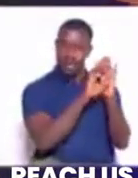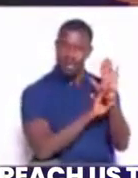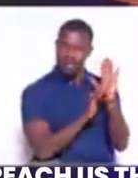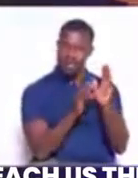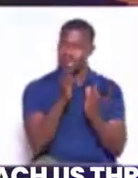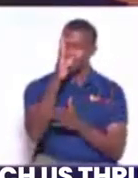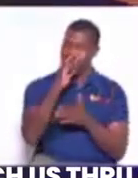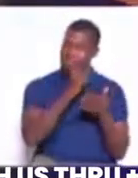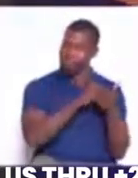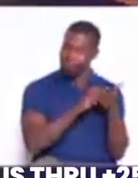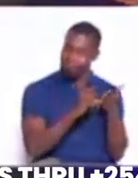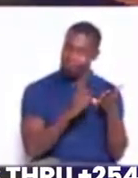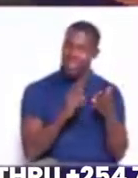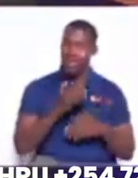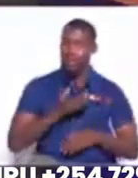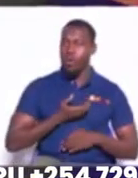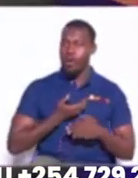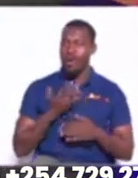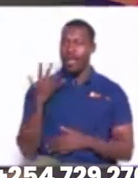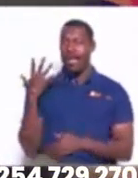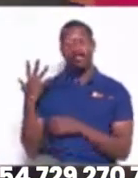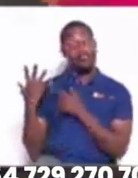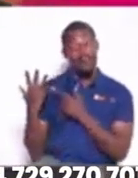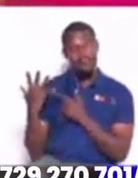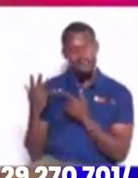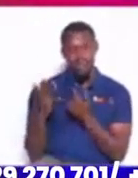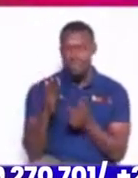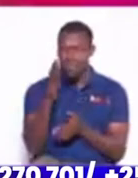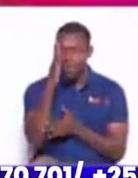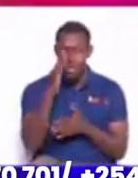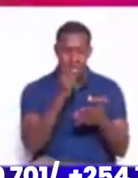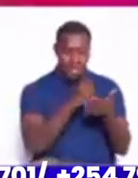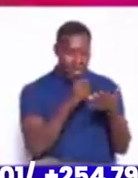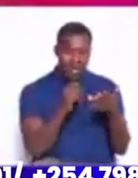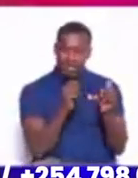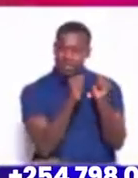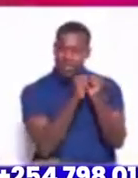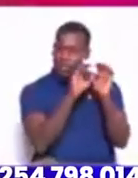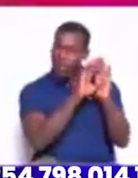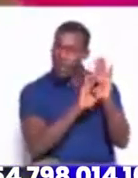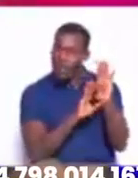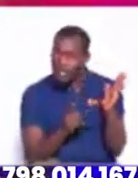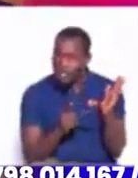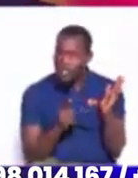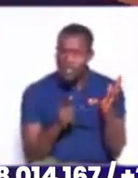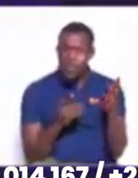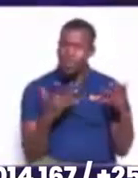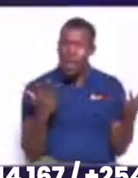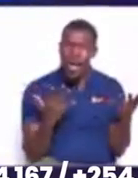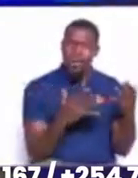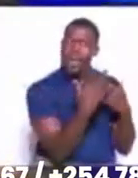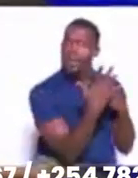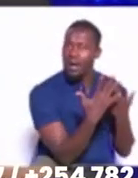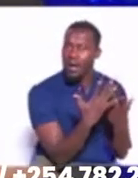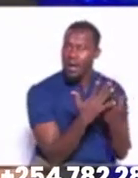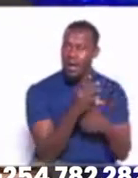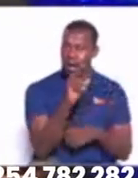finger on tables of stone. Did God write the Ten Commandments on paper? Is that where he wrote